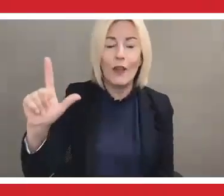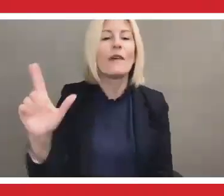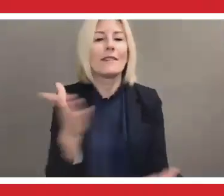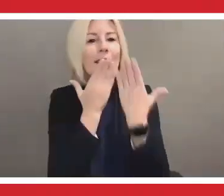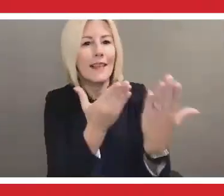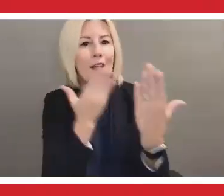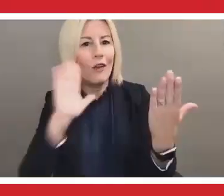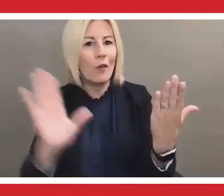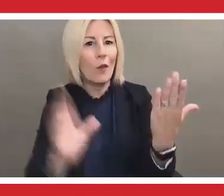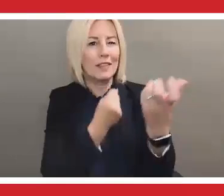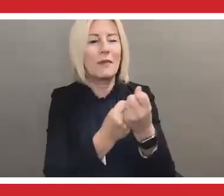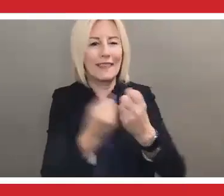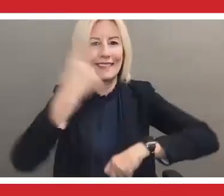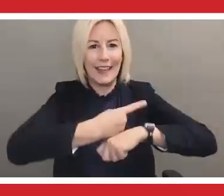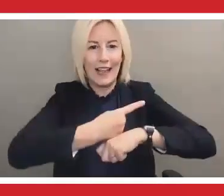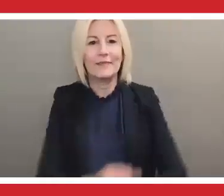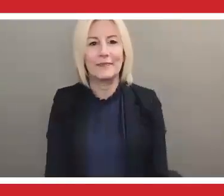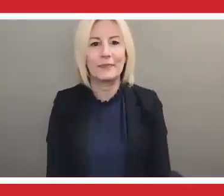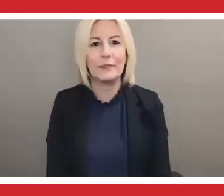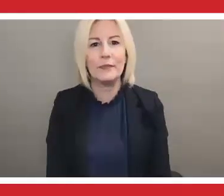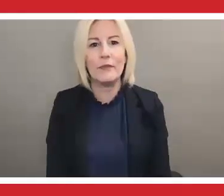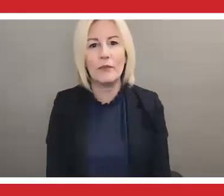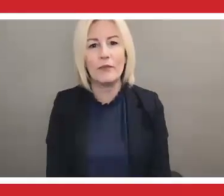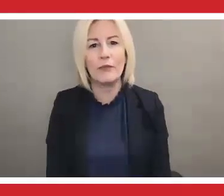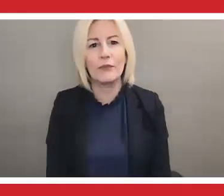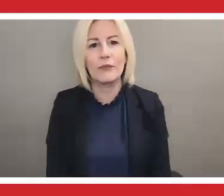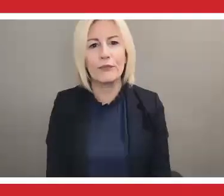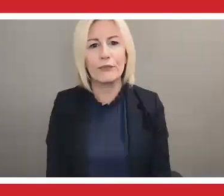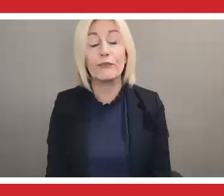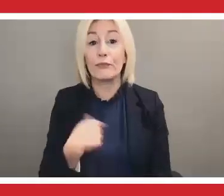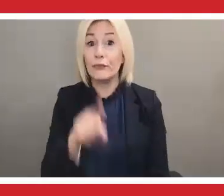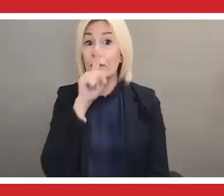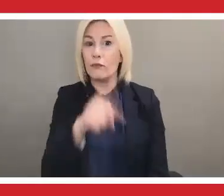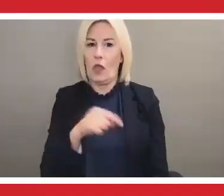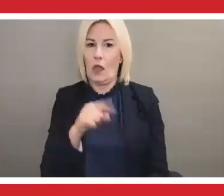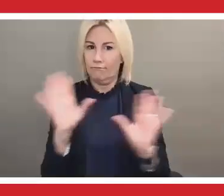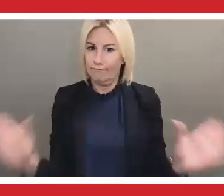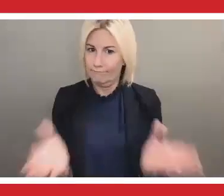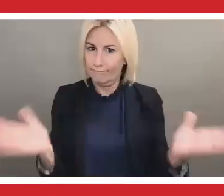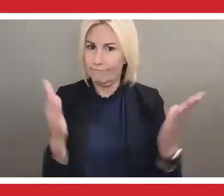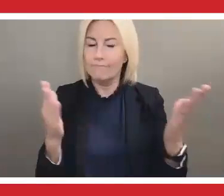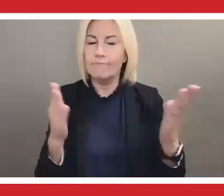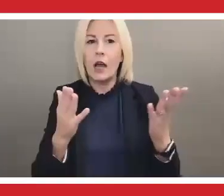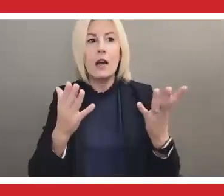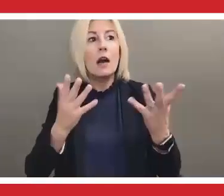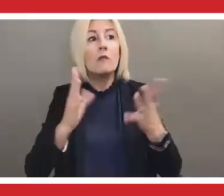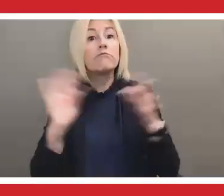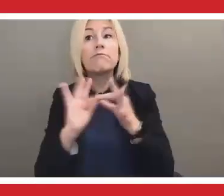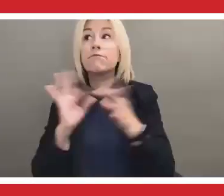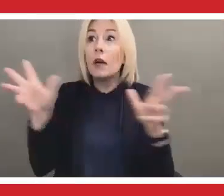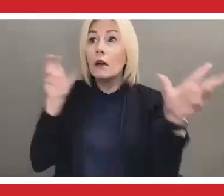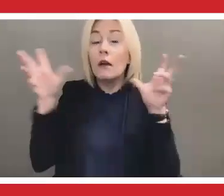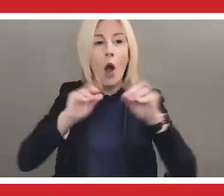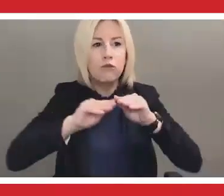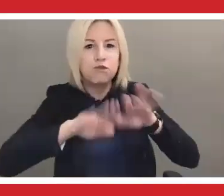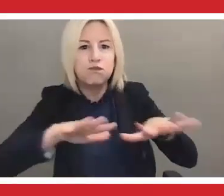your support today. Now, we really do encourage you to spread the word on what you hear today on social